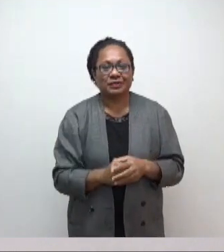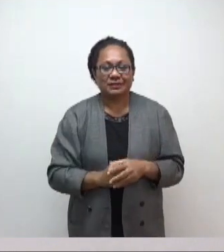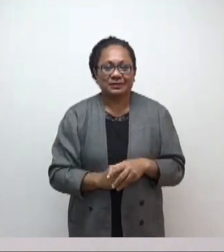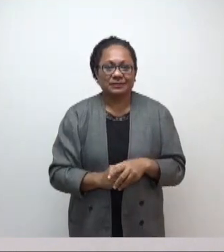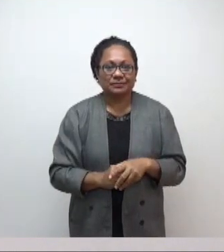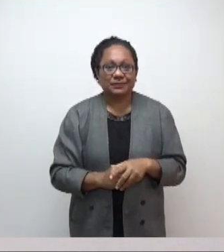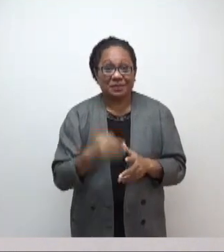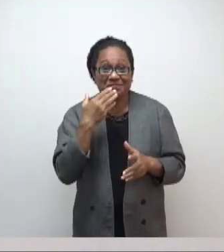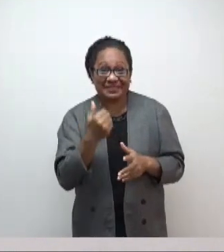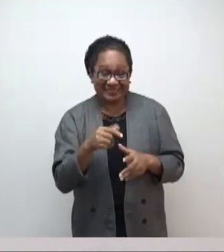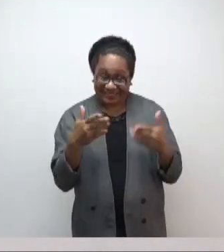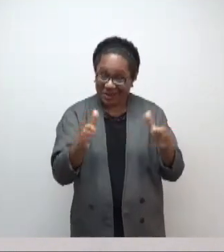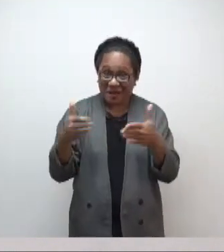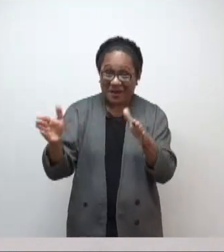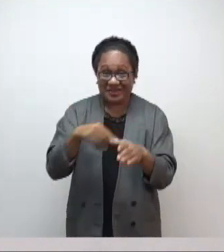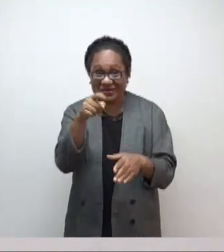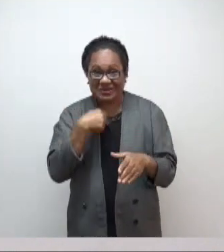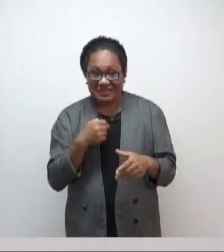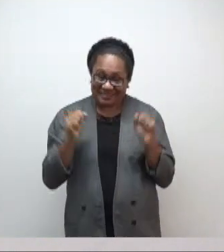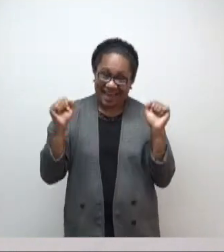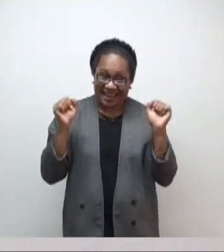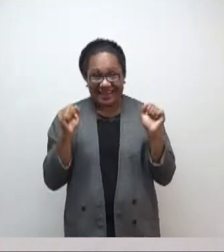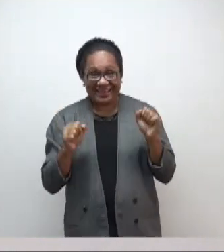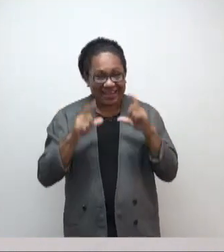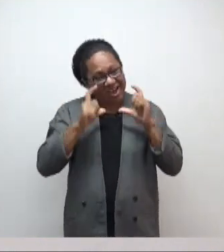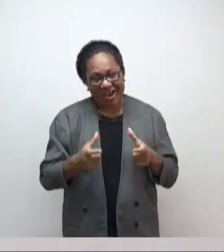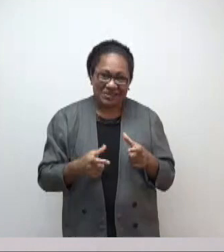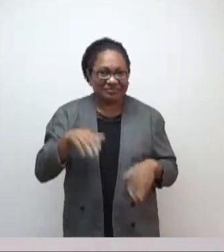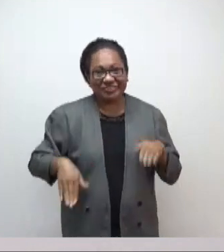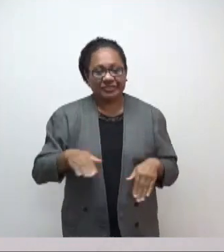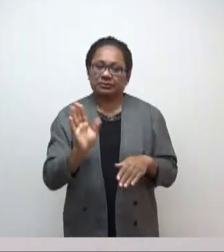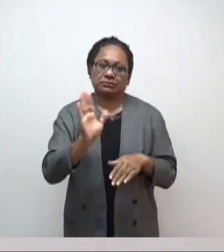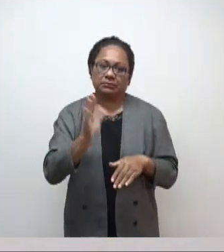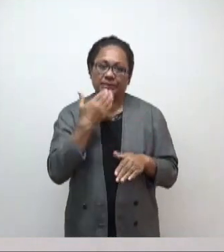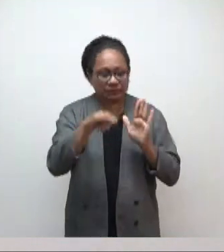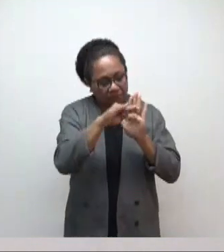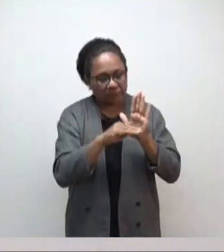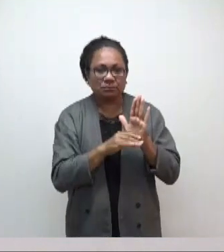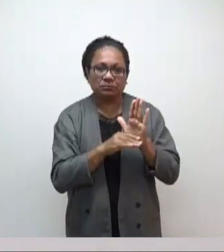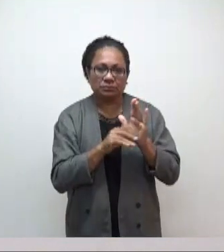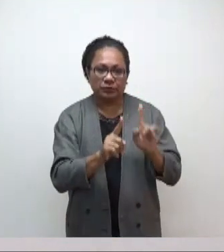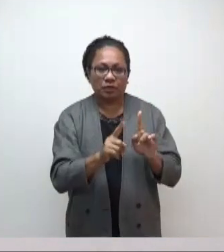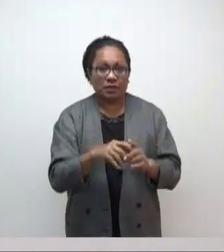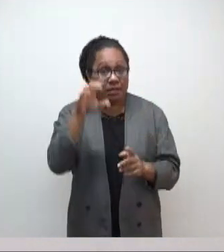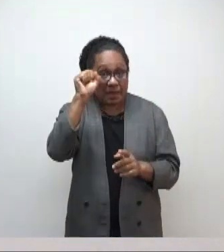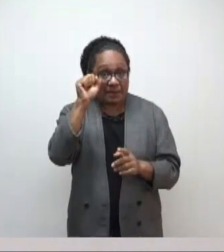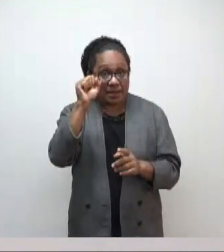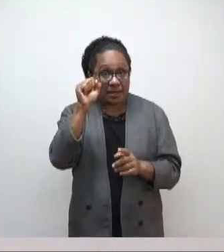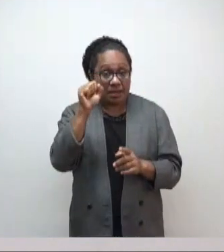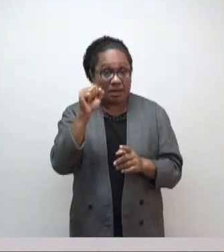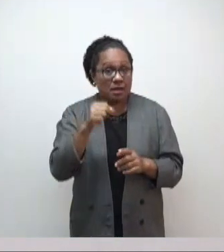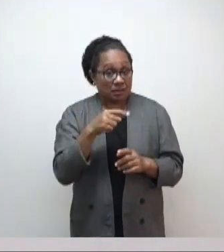tread carelessly. We are introducing new regulations that allow for spot checks on venues,